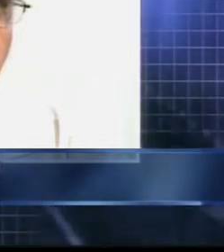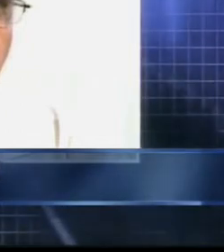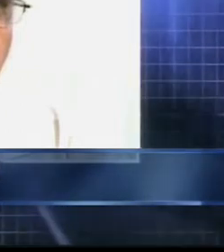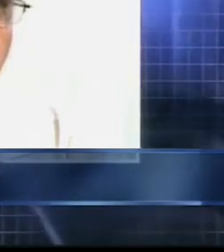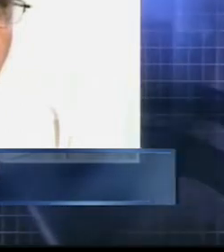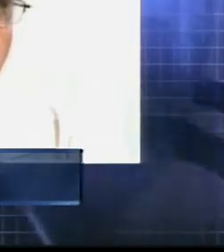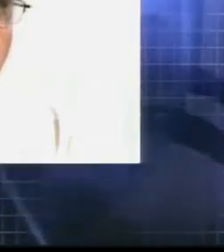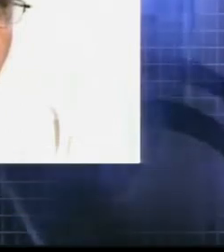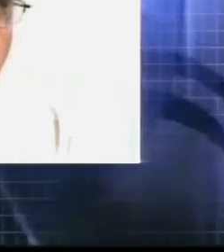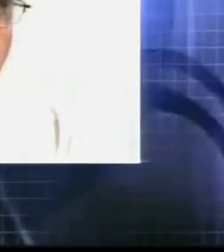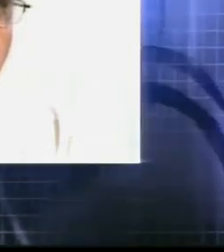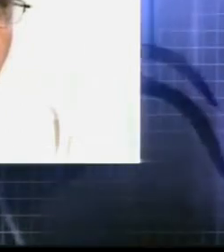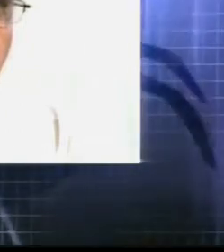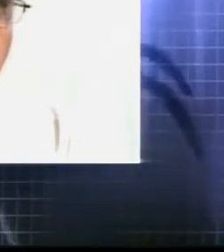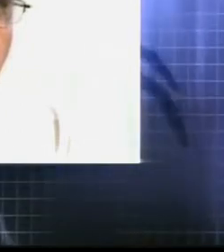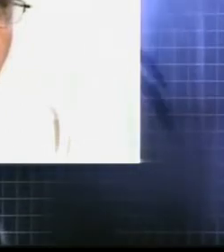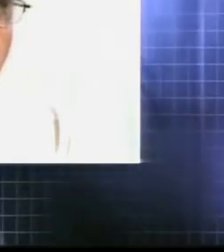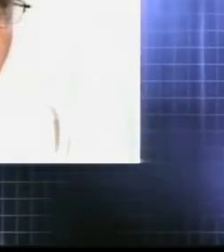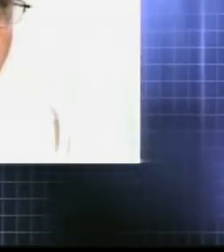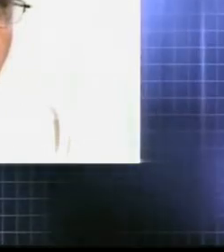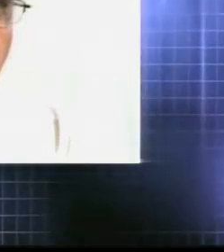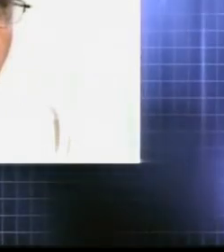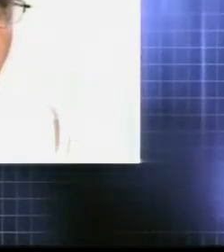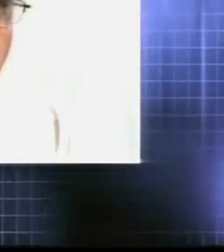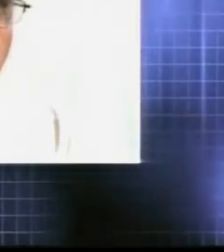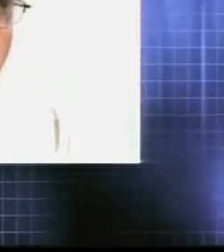ahead of that procedure.